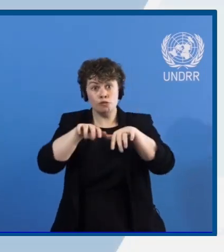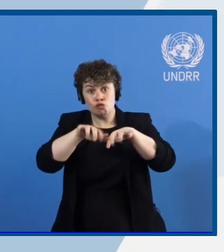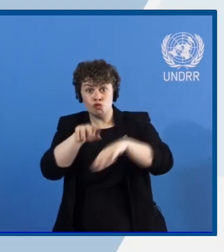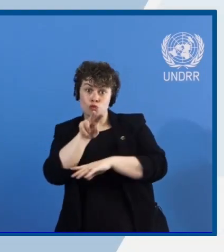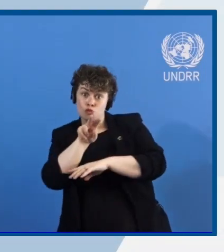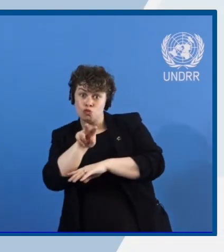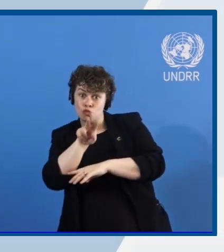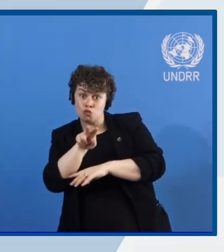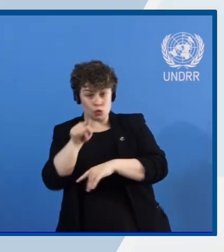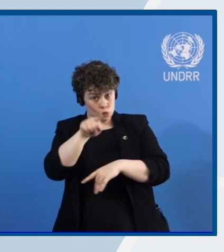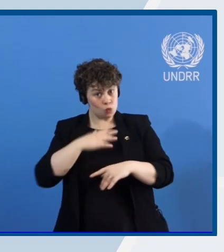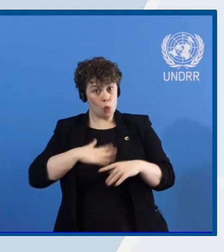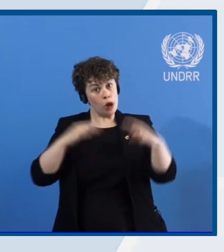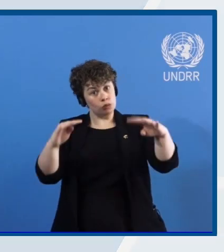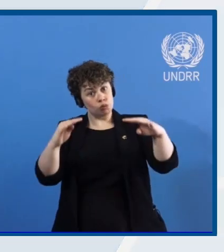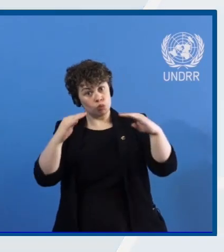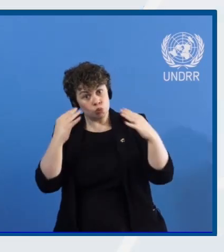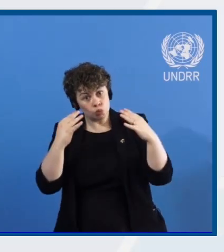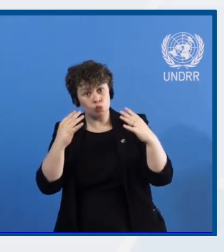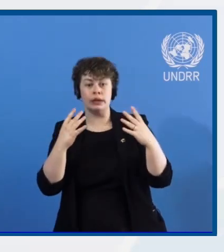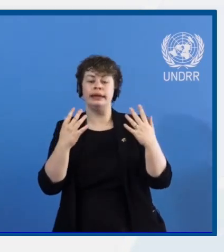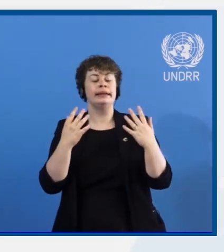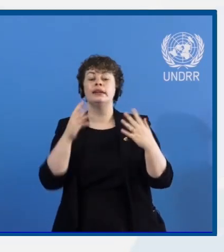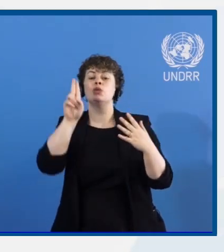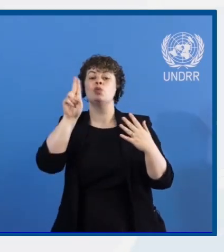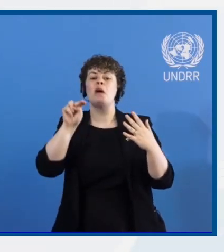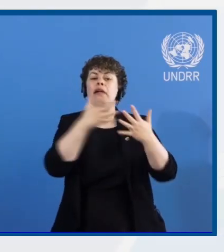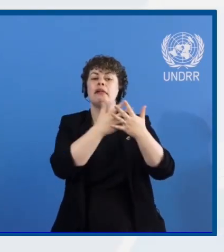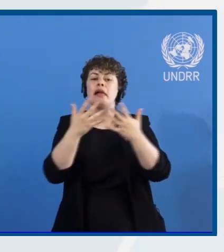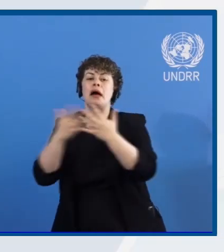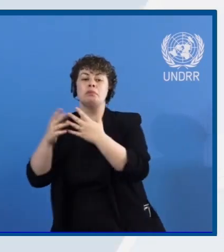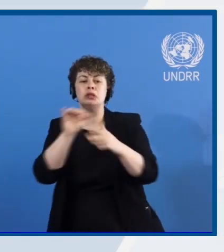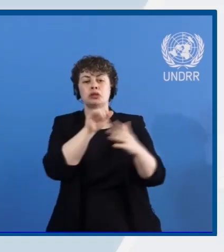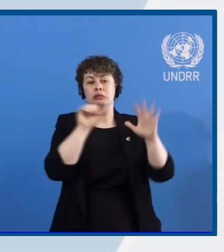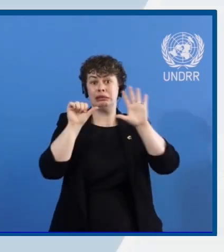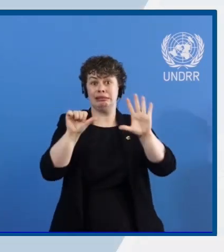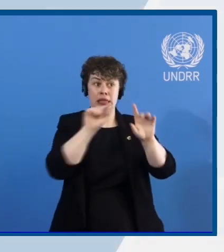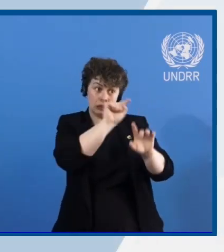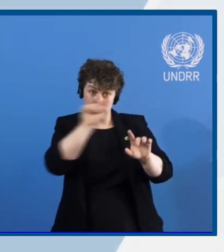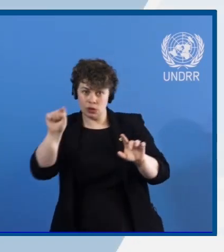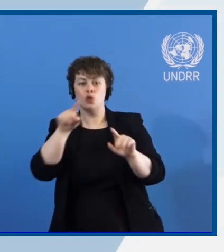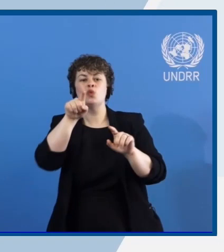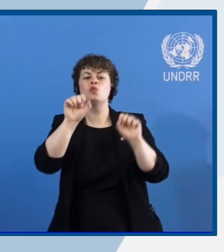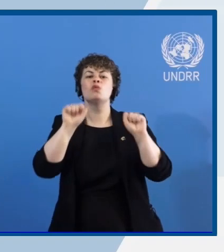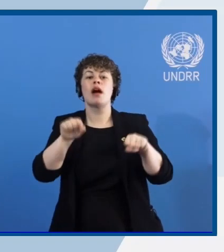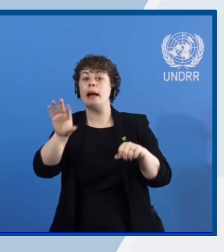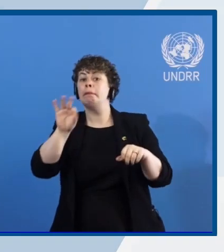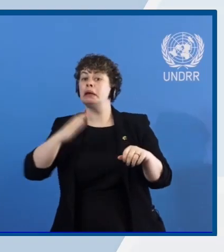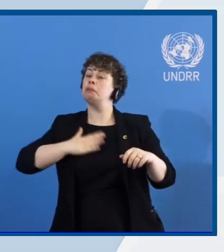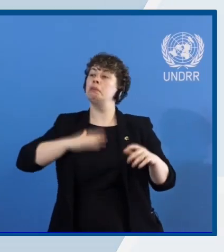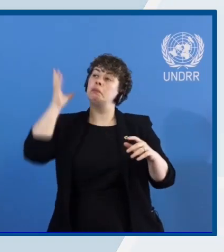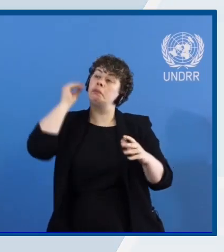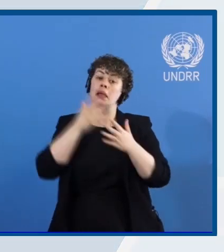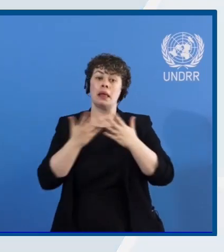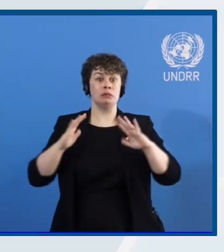you wish to follow the session in one of the 6 UN languages, you can select the language channel in the box to the right of the